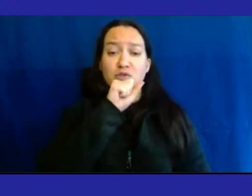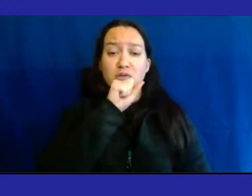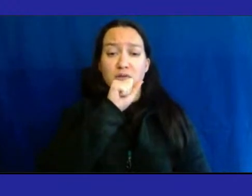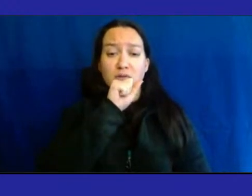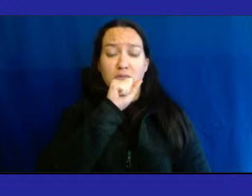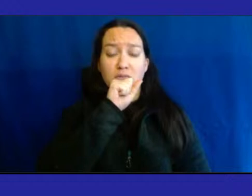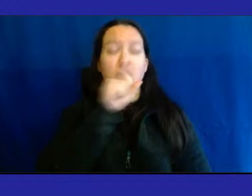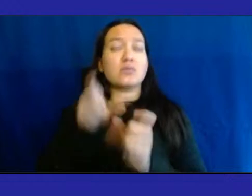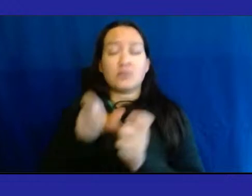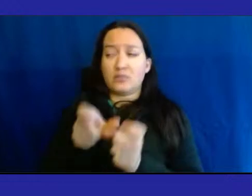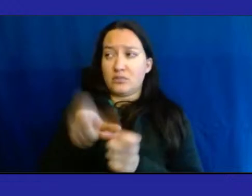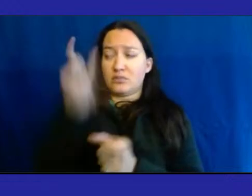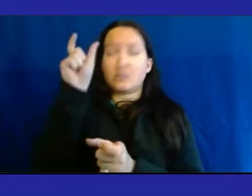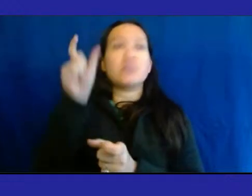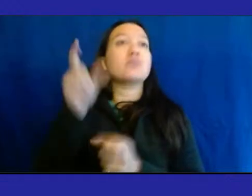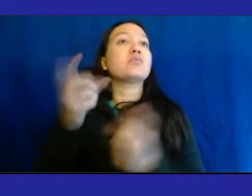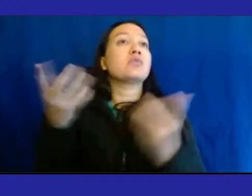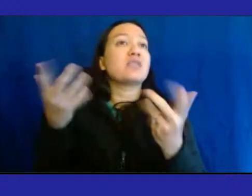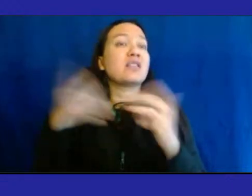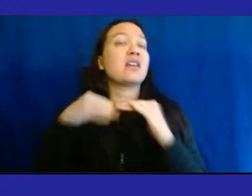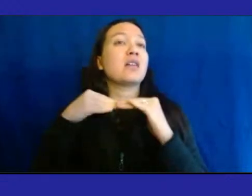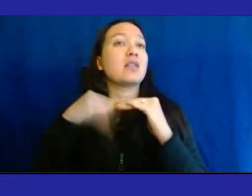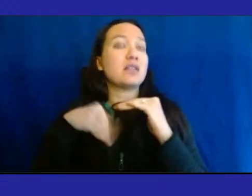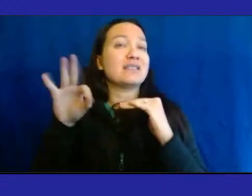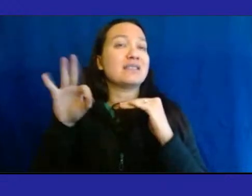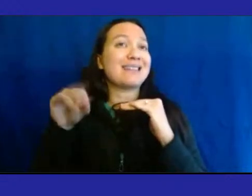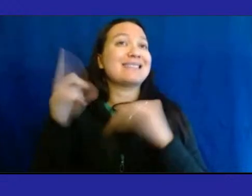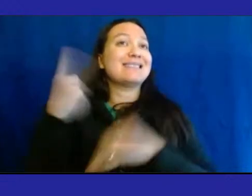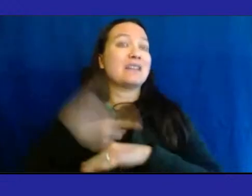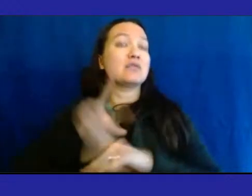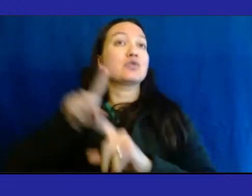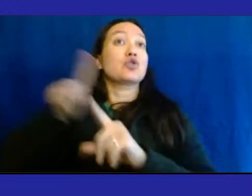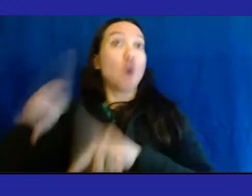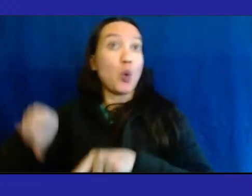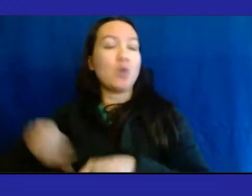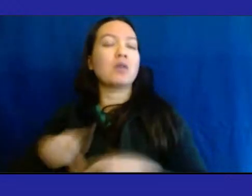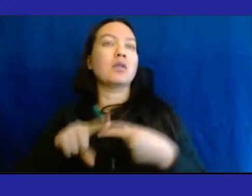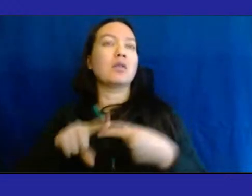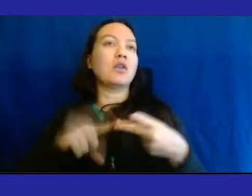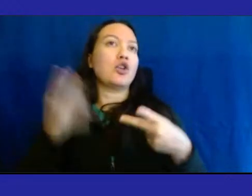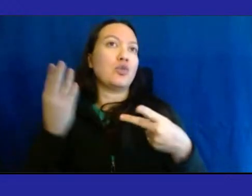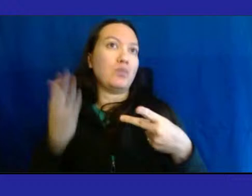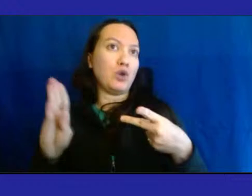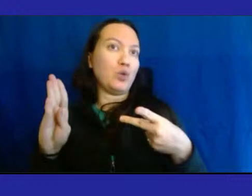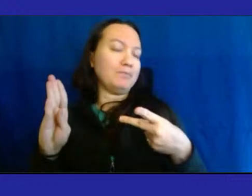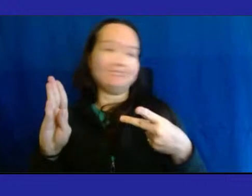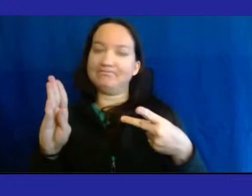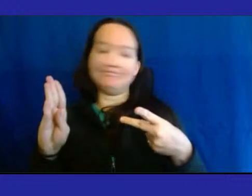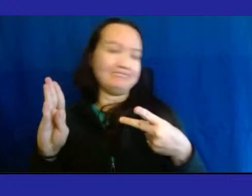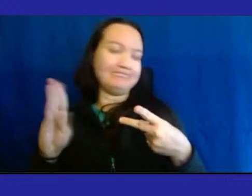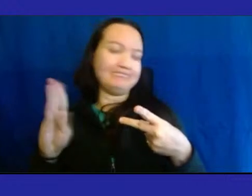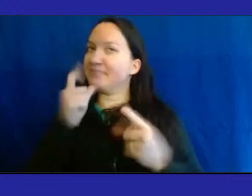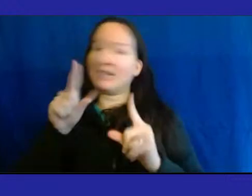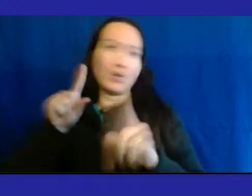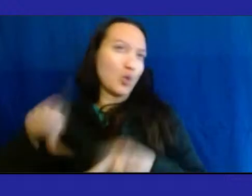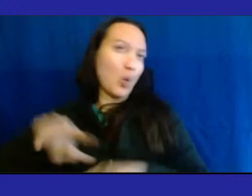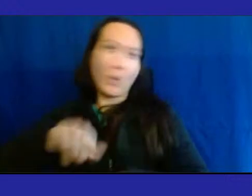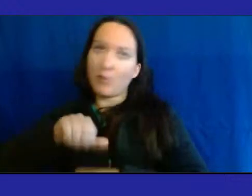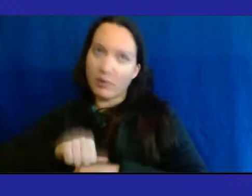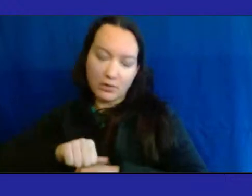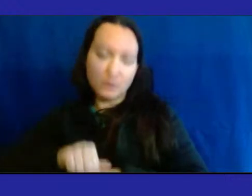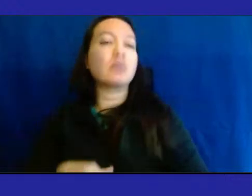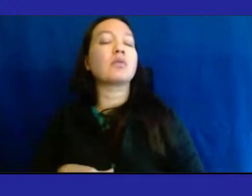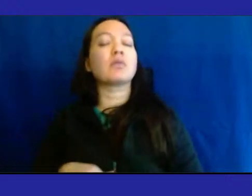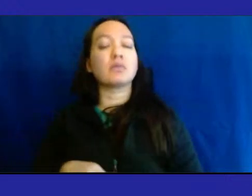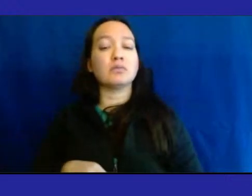were completed within 90 days, and blue is those referrals were not completed. So if you direct your attention